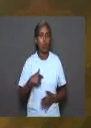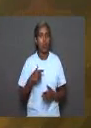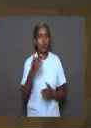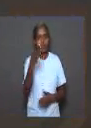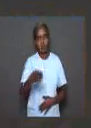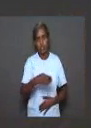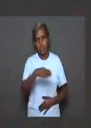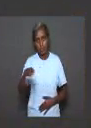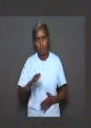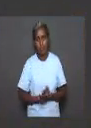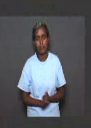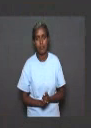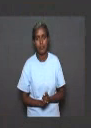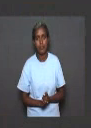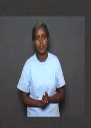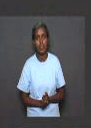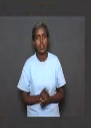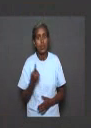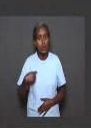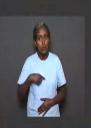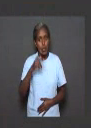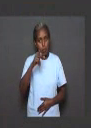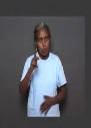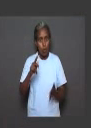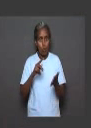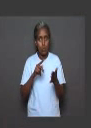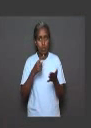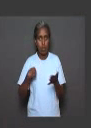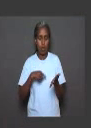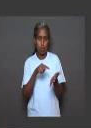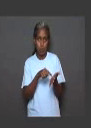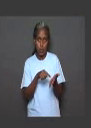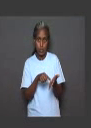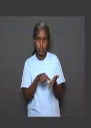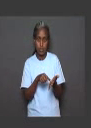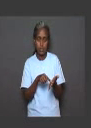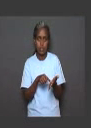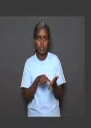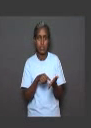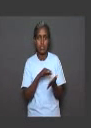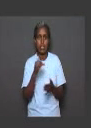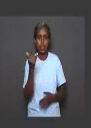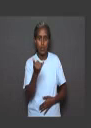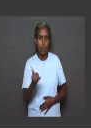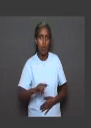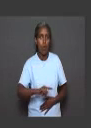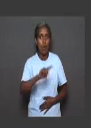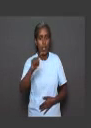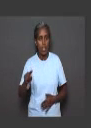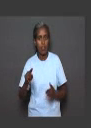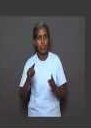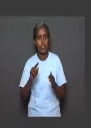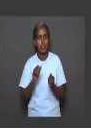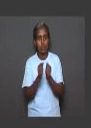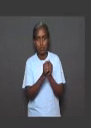We plot our points Then draw curves through the